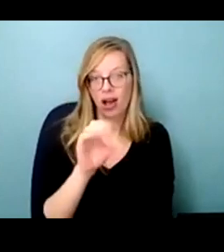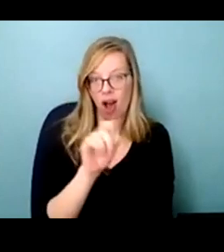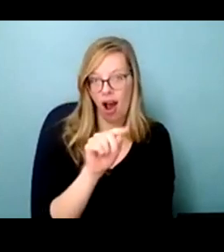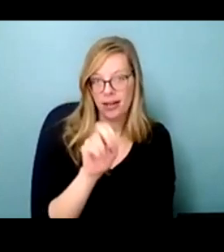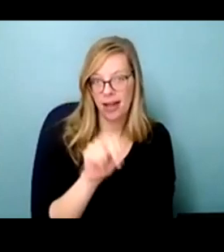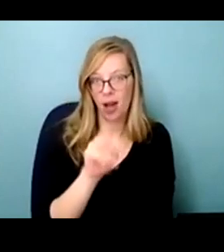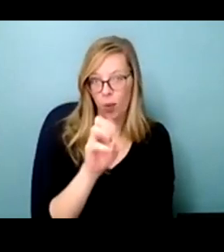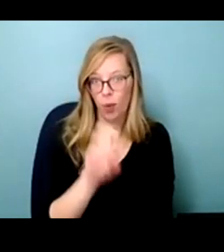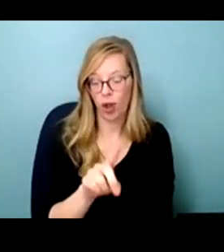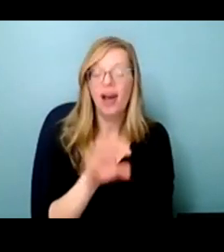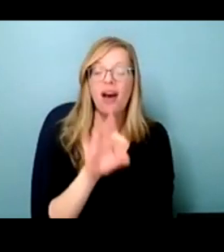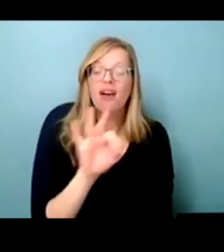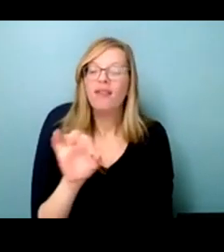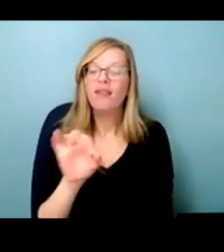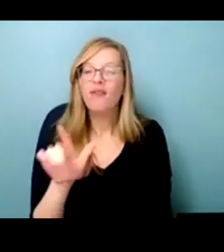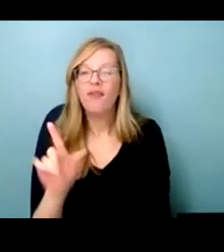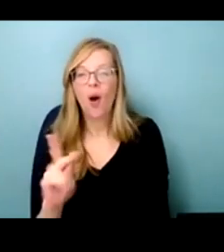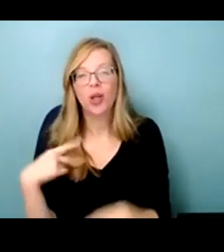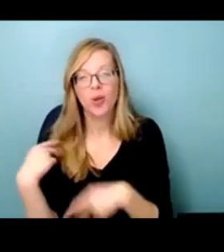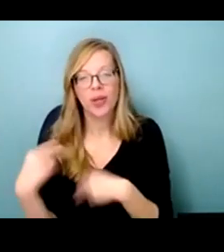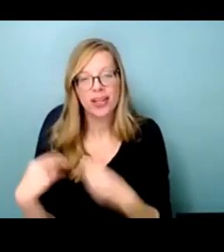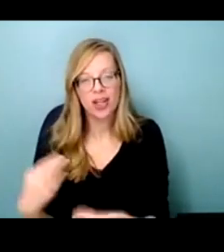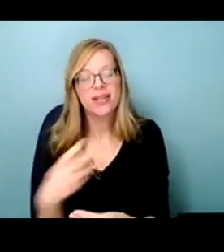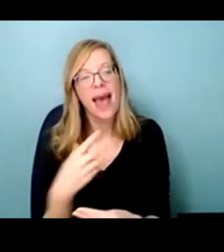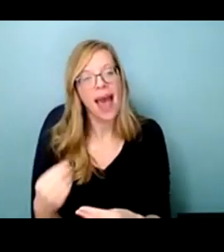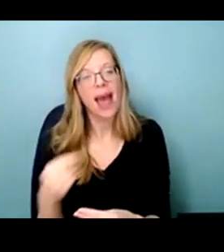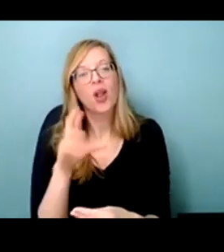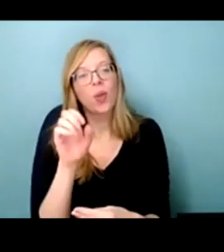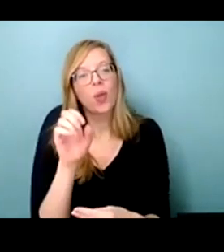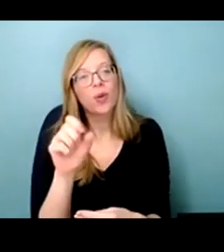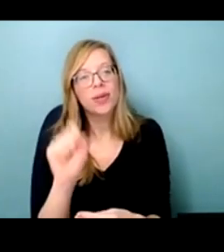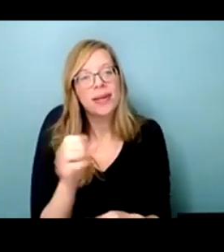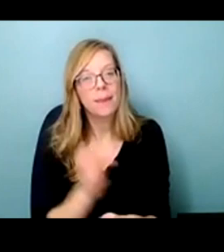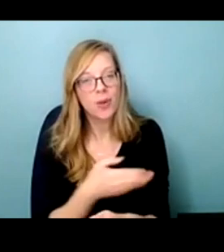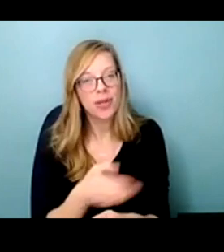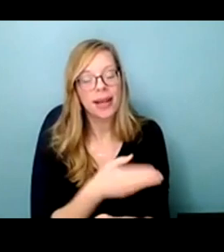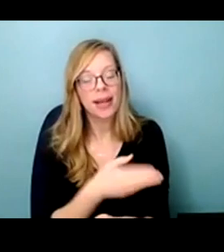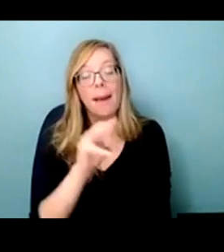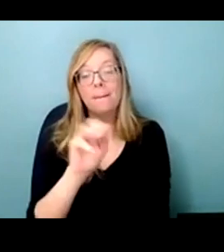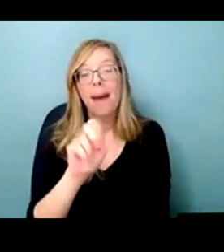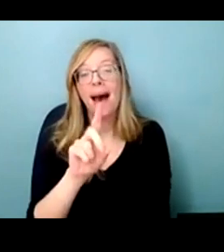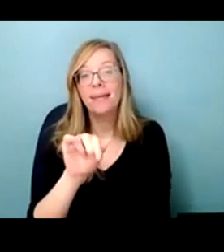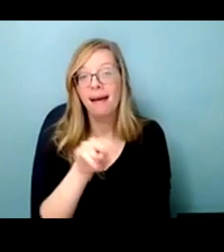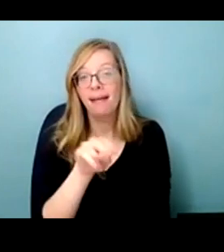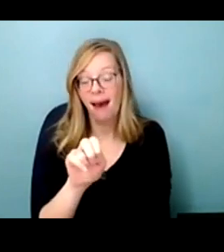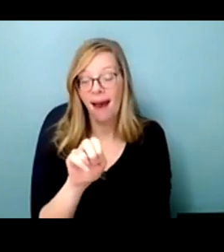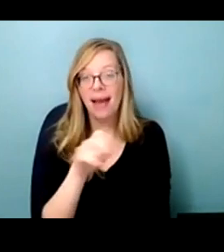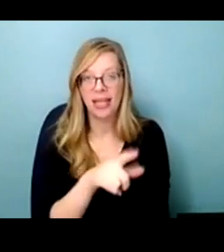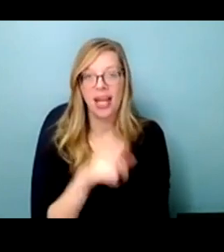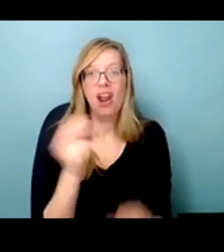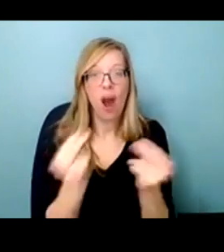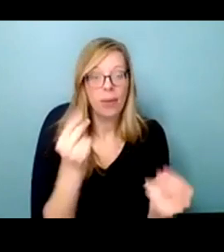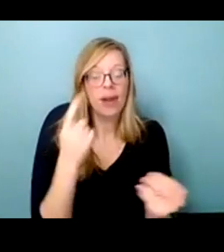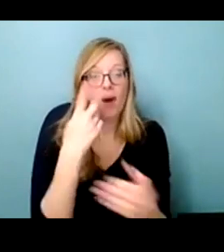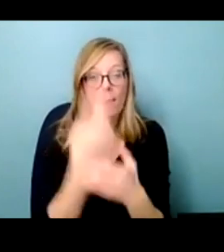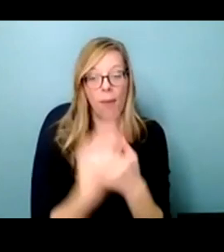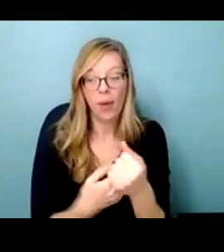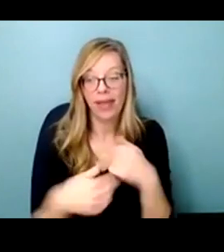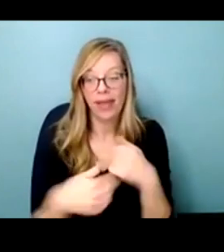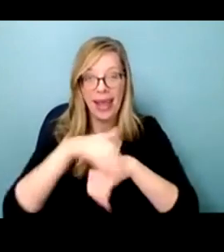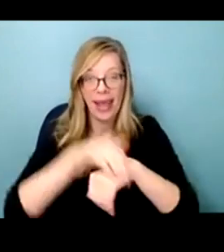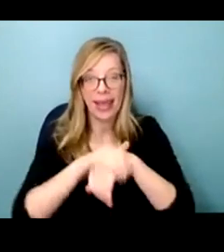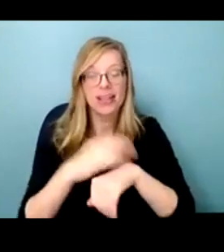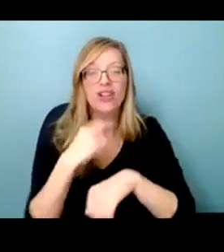folk traditions with the grounded vibe of roots music. Madeline was nominated for both English Songwriter of the Year at the